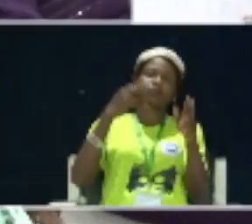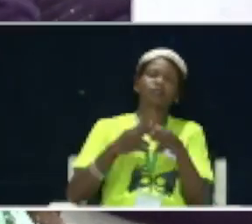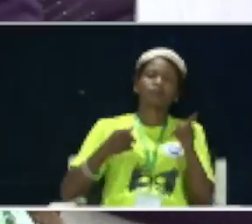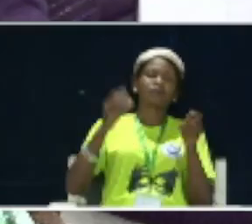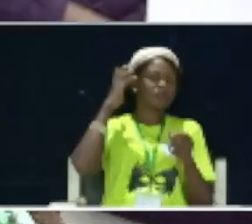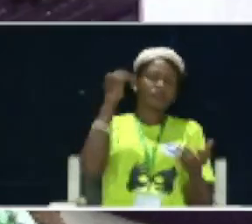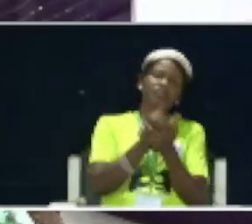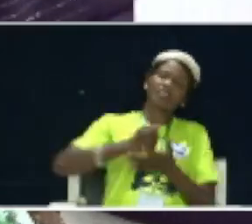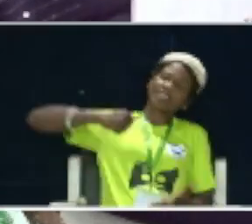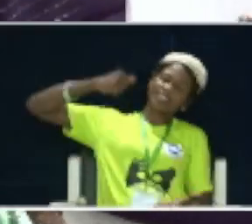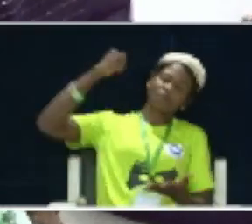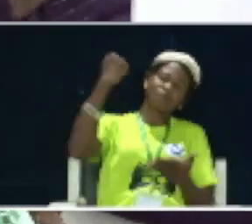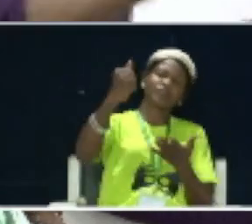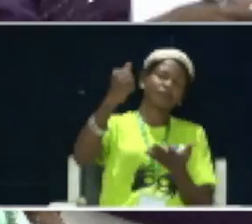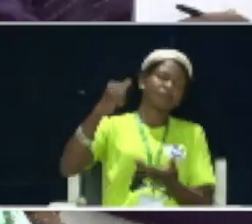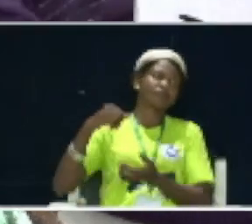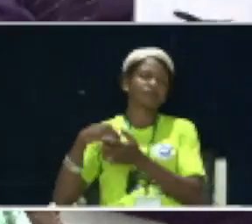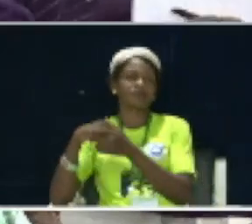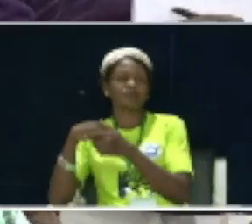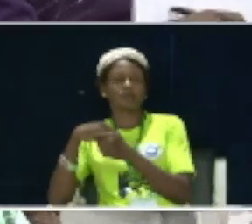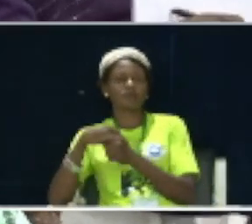another amen.